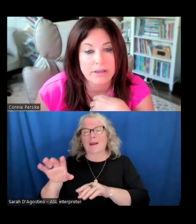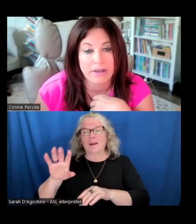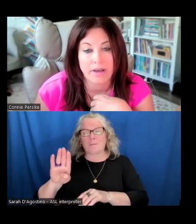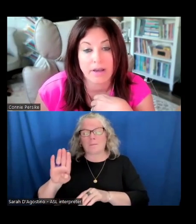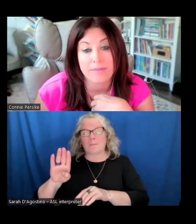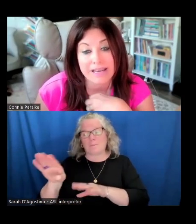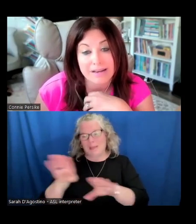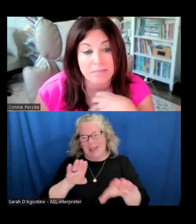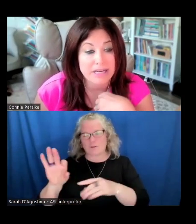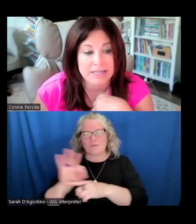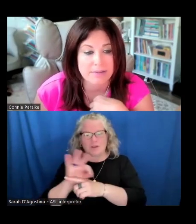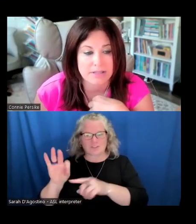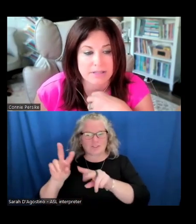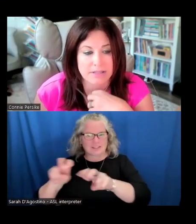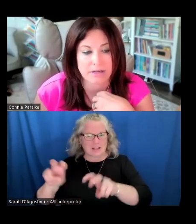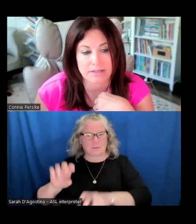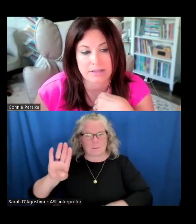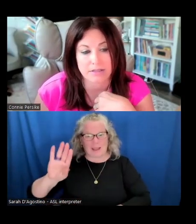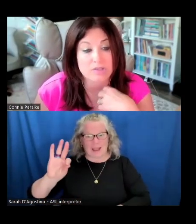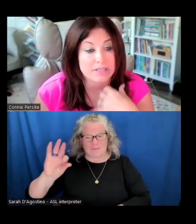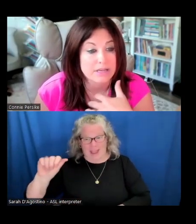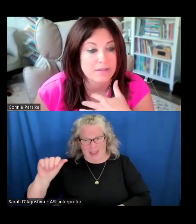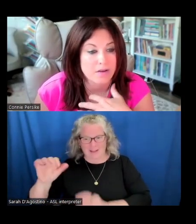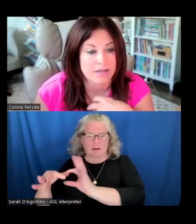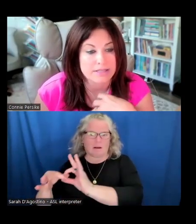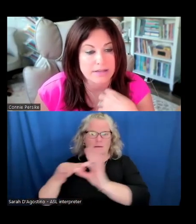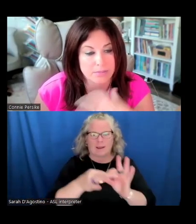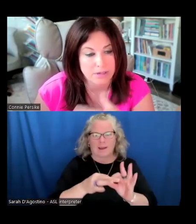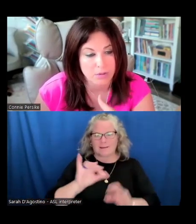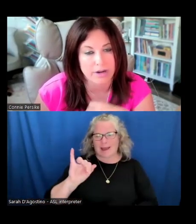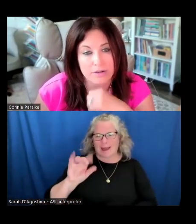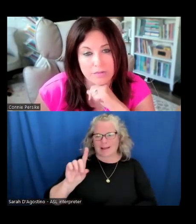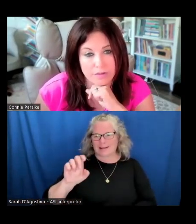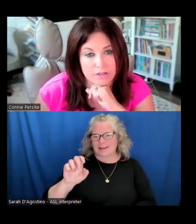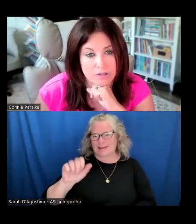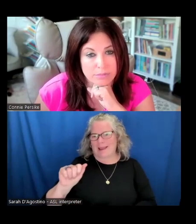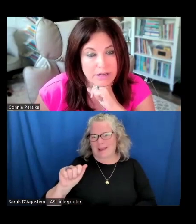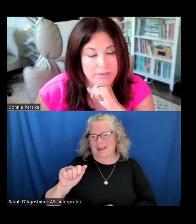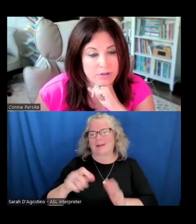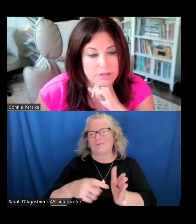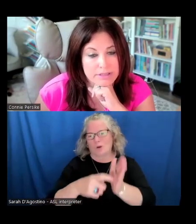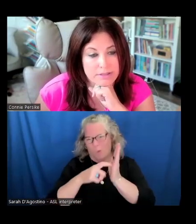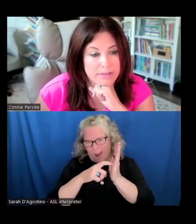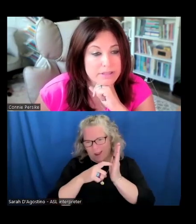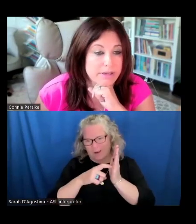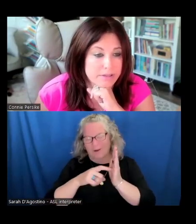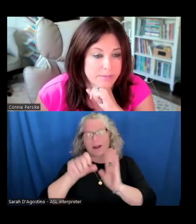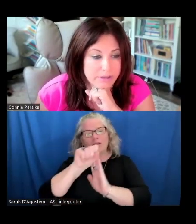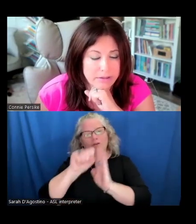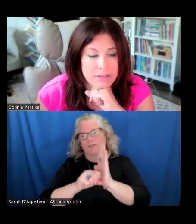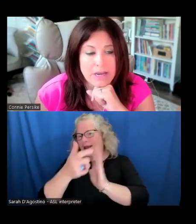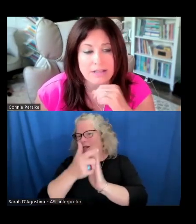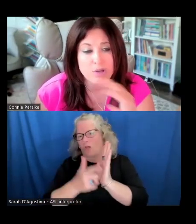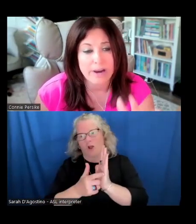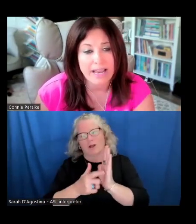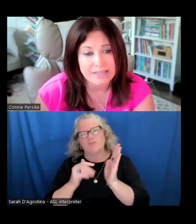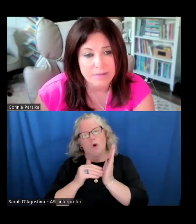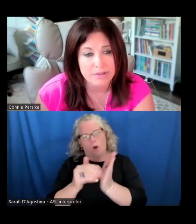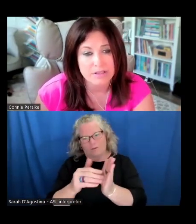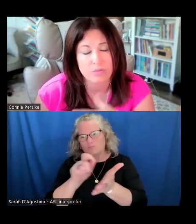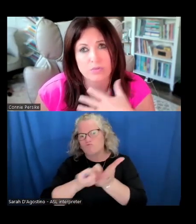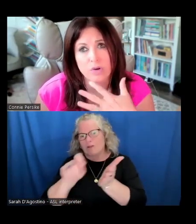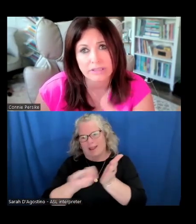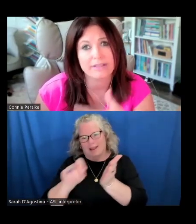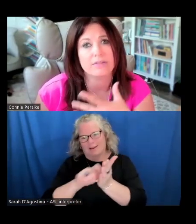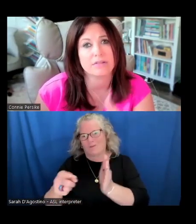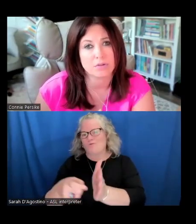requirements. And many times there's state laws that are required for functional behavioral assessments as well. And so as I